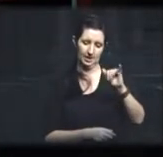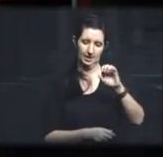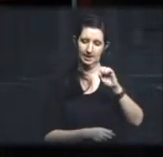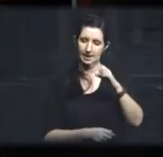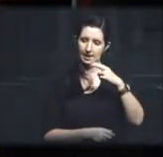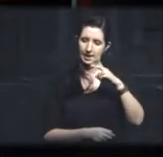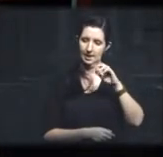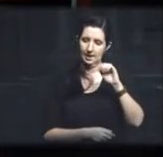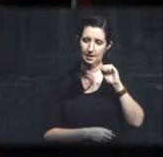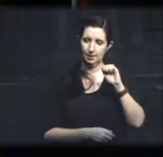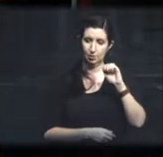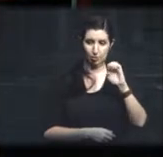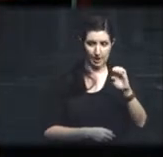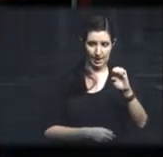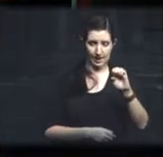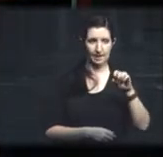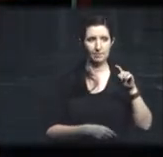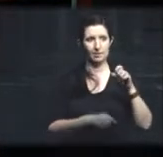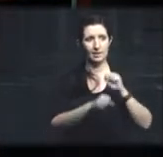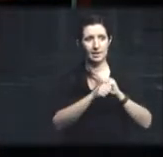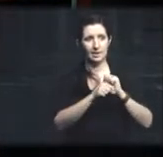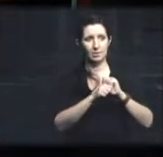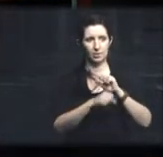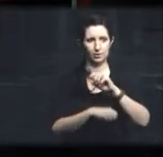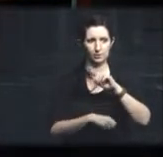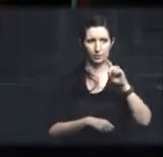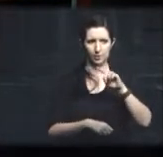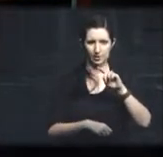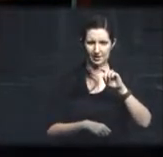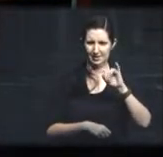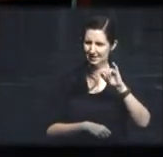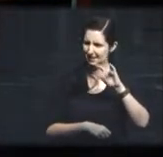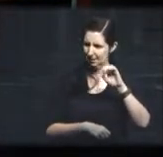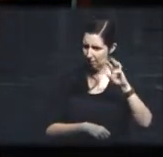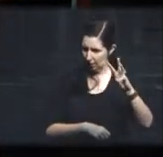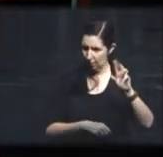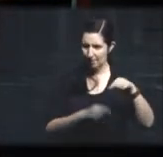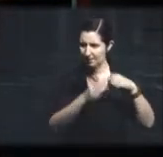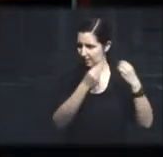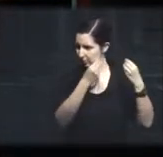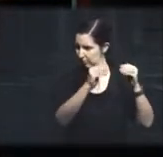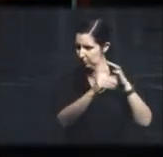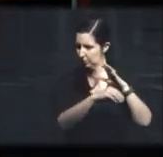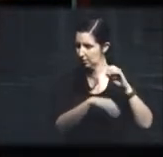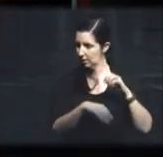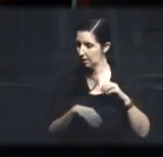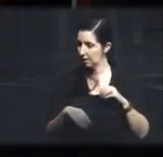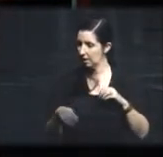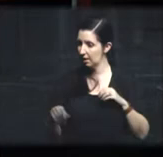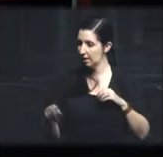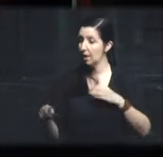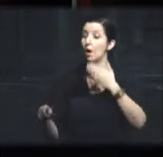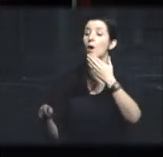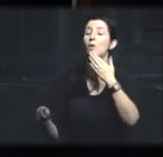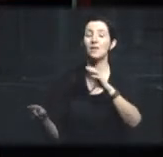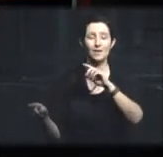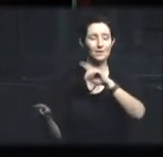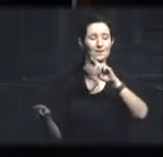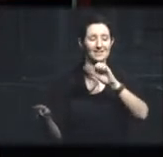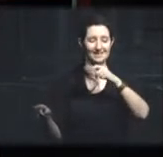to Amazon, and decided that he was going to make Las Vegas into the entrepreneur capital of the world. And